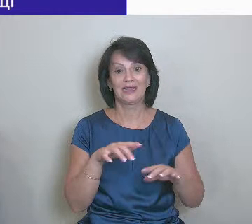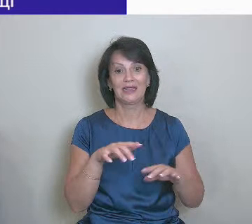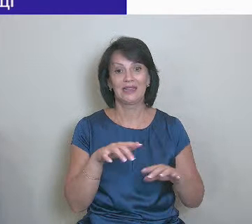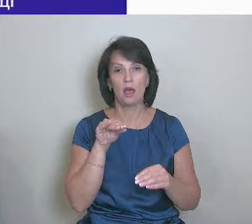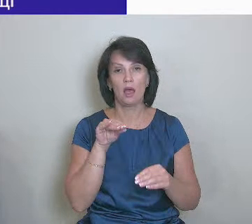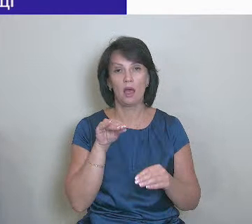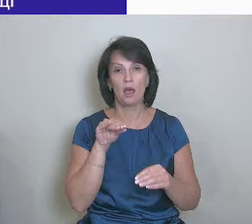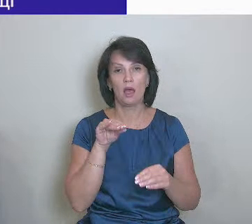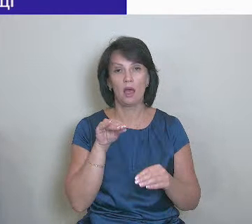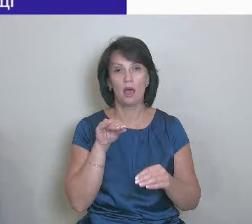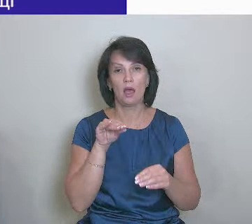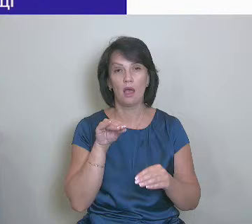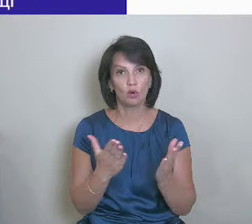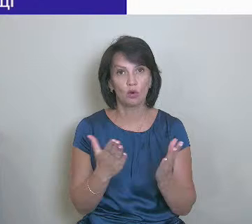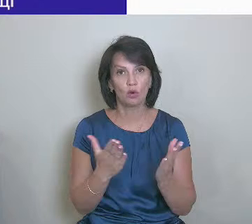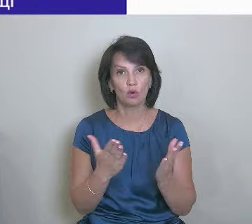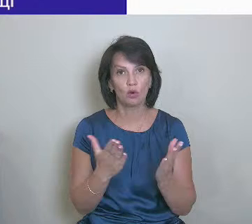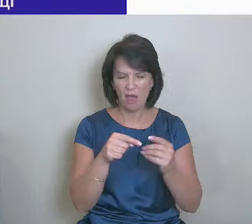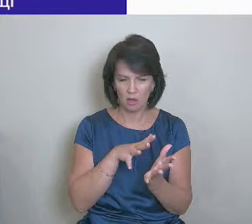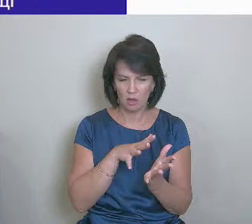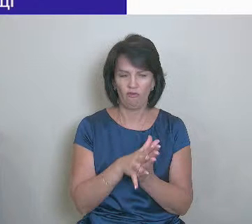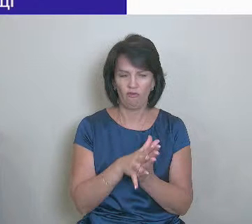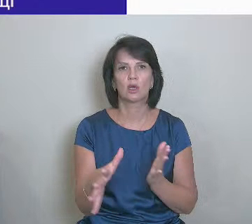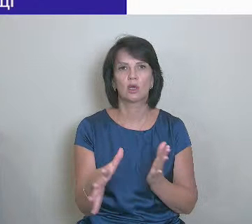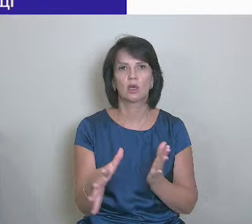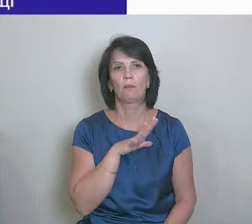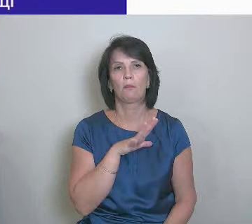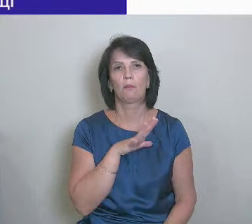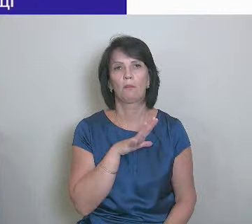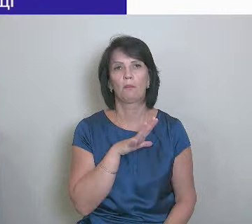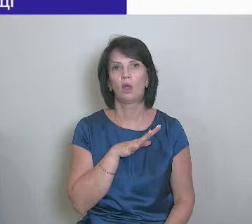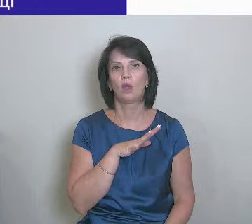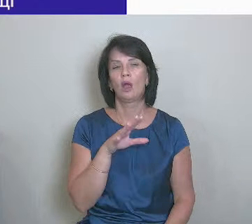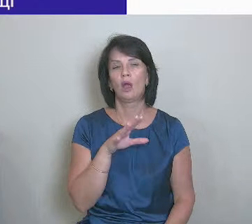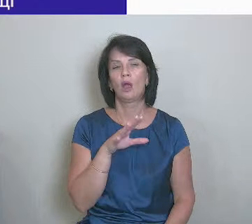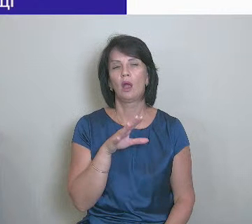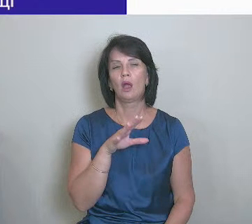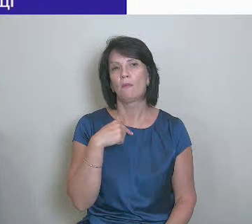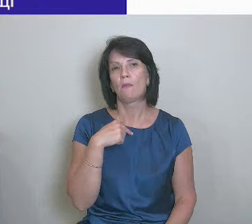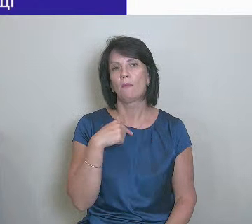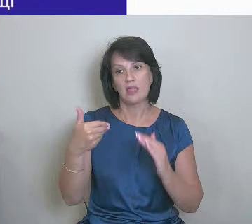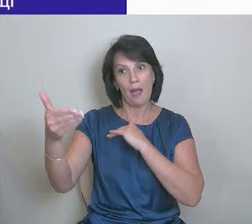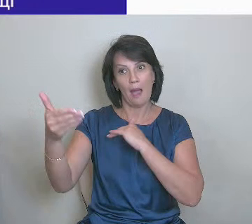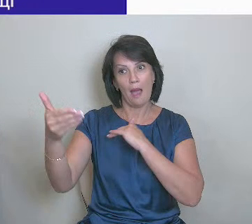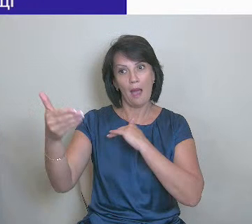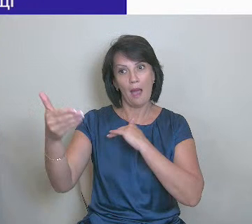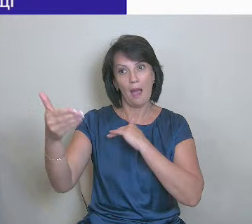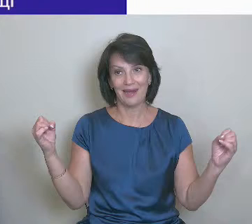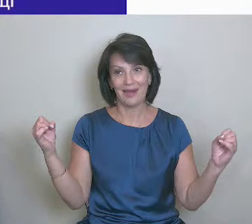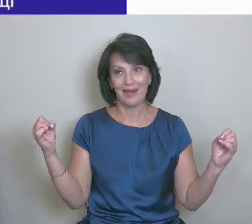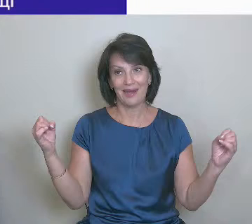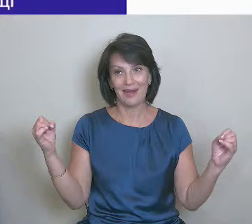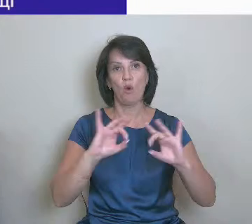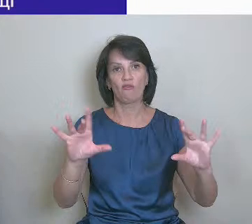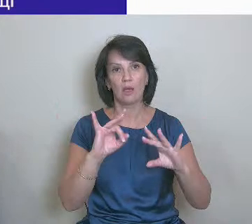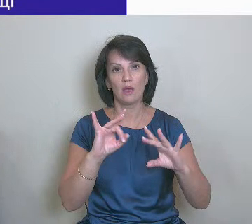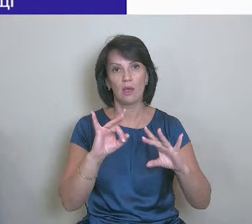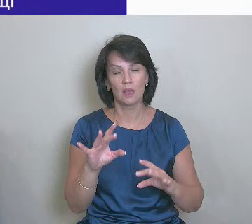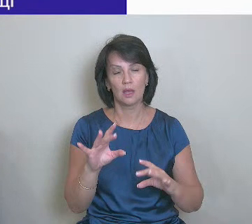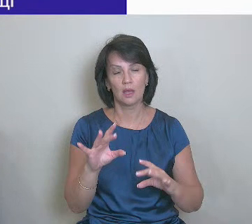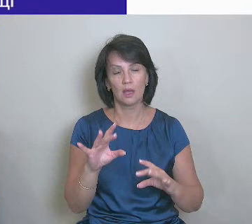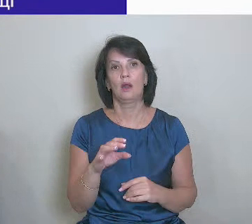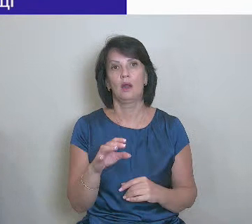moments that require payments, for instance, buying stationery, opening accounts, so there were some expenditures. At the previous webinar, we